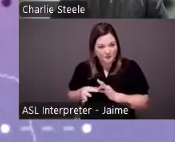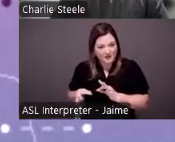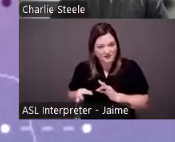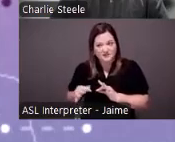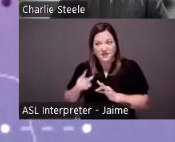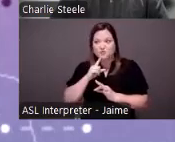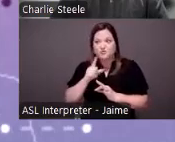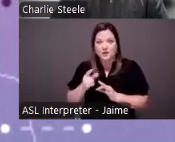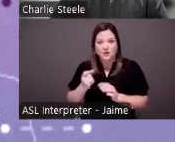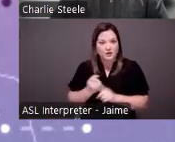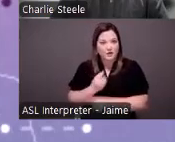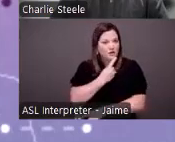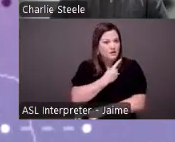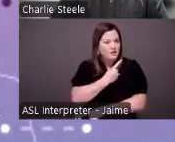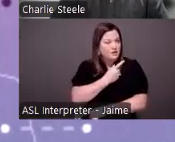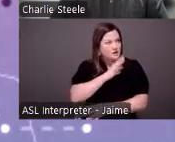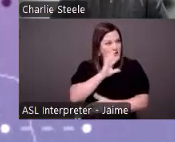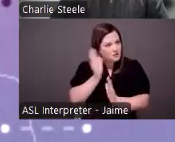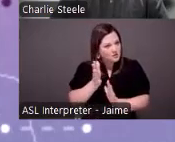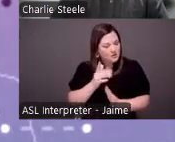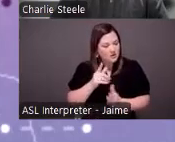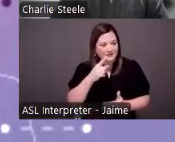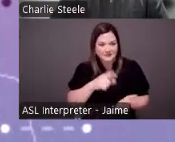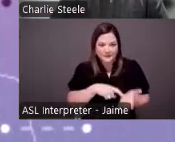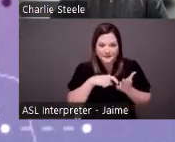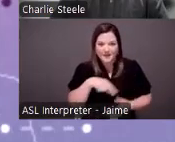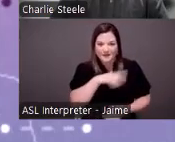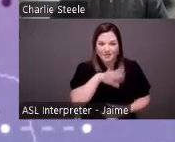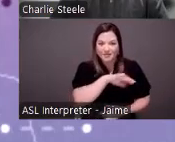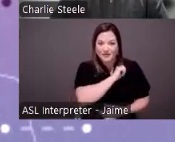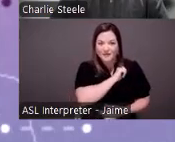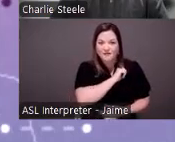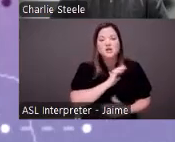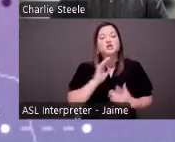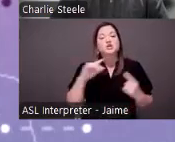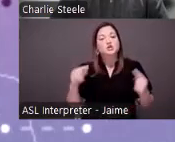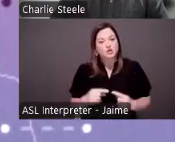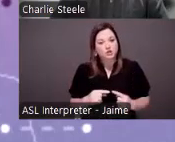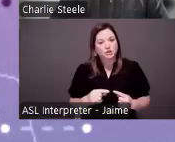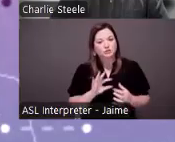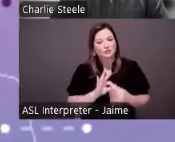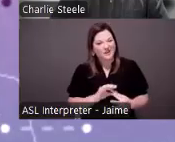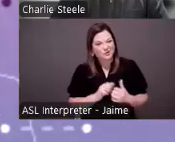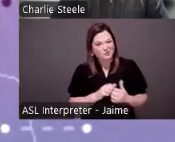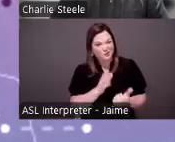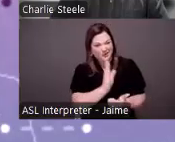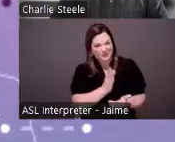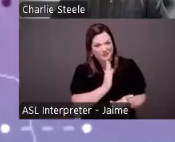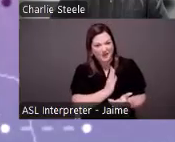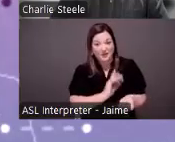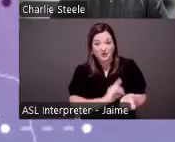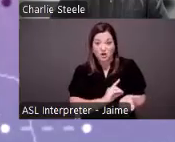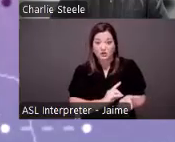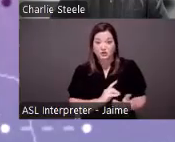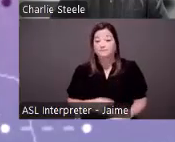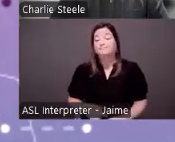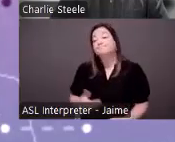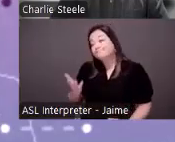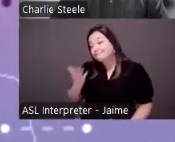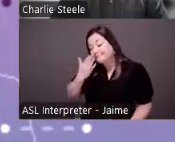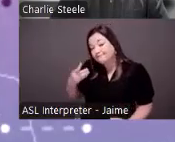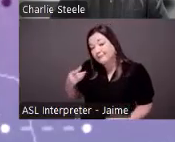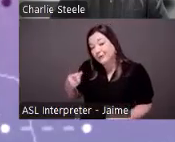health appointment. But if I demand they leave, that hurts the relationship with the main provider. This is a very valid point,